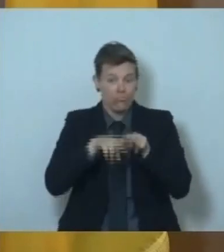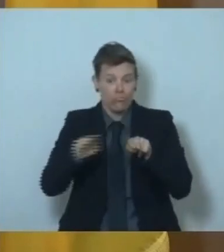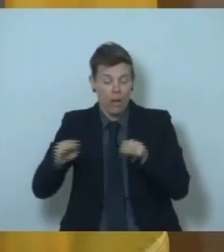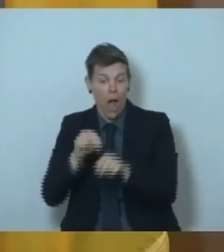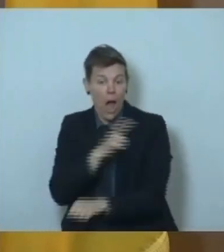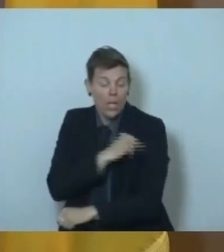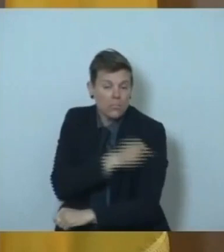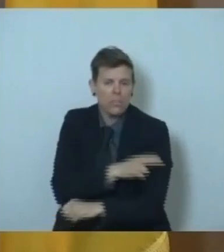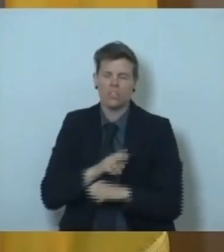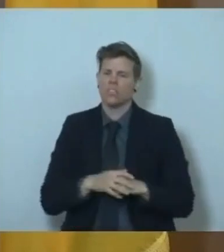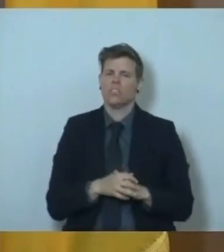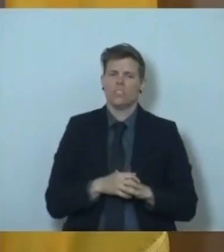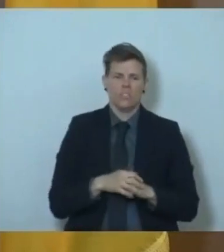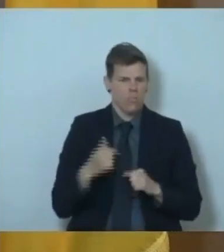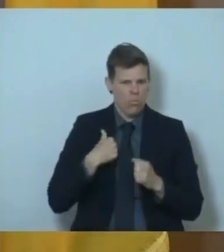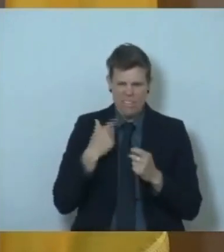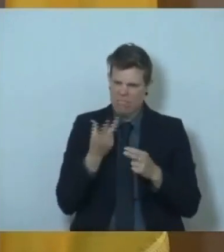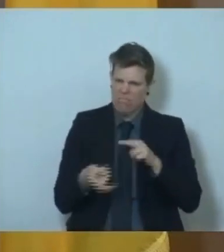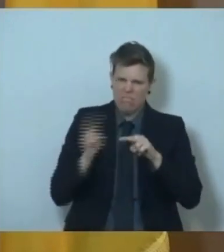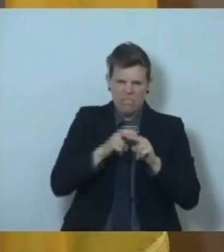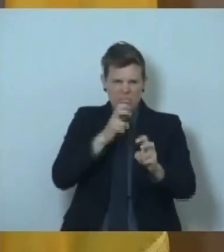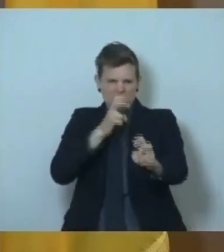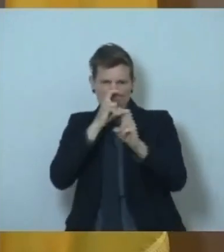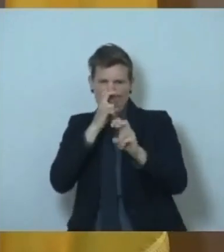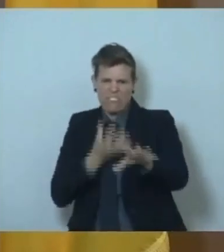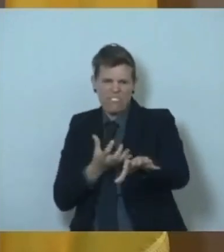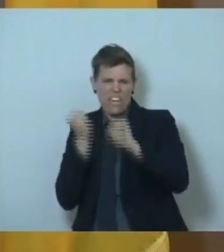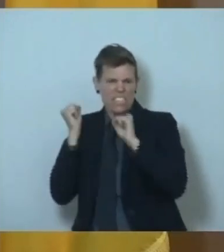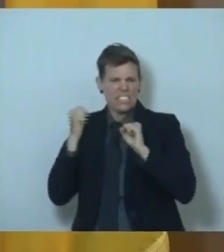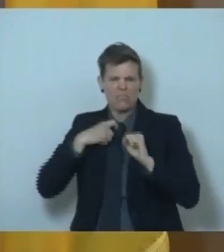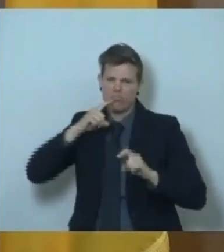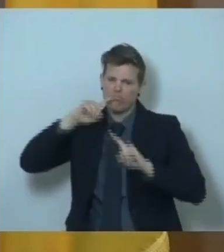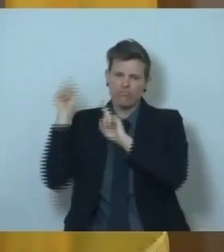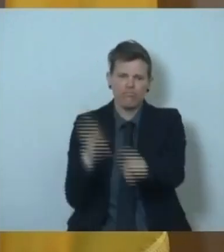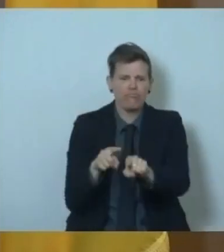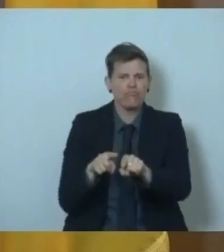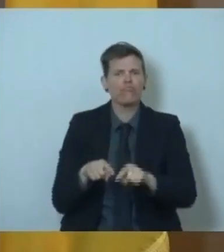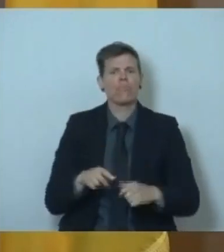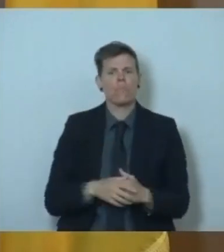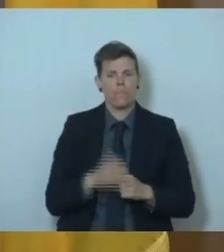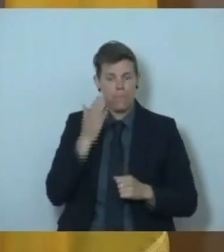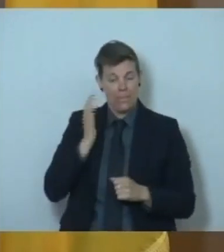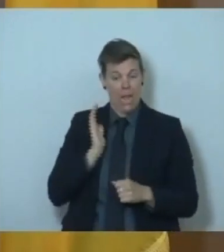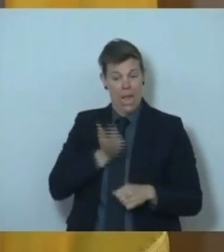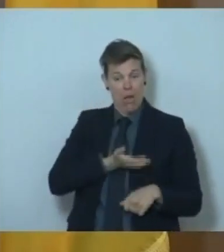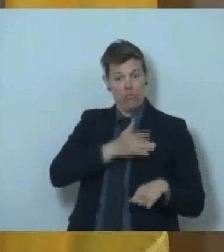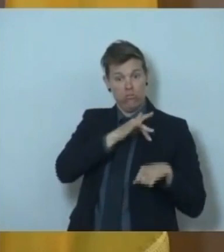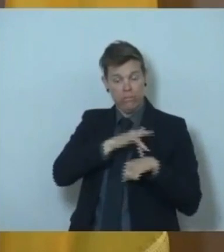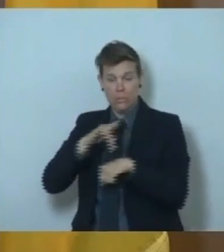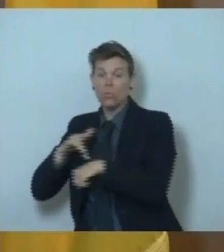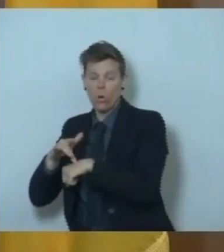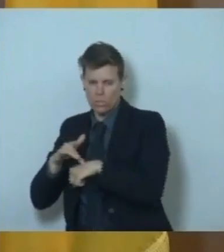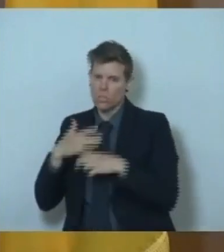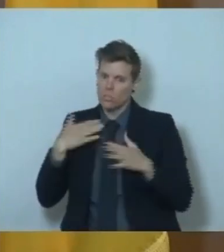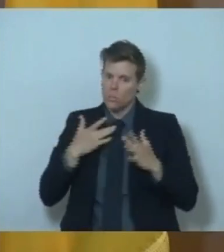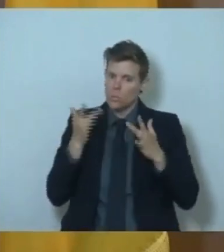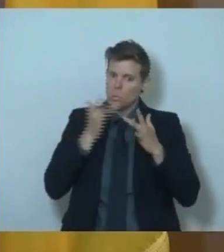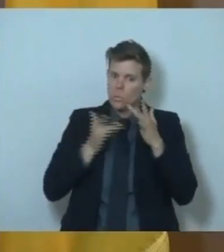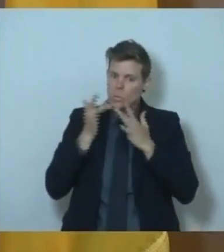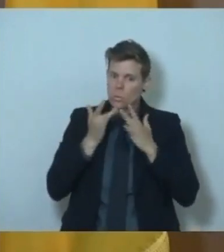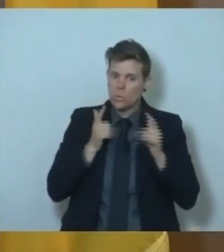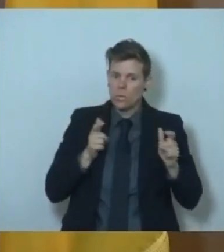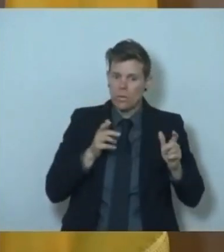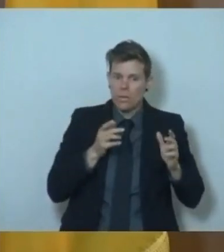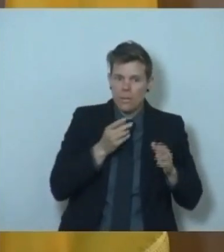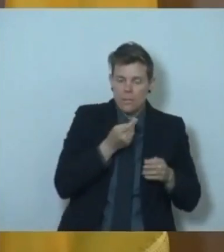much healthcare resources per capita as any other state. And it was clear that that wasn't going to happen at the federal